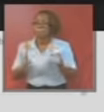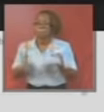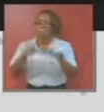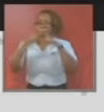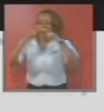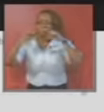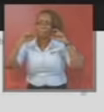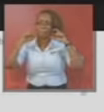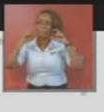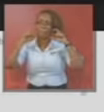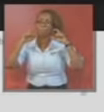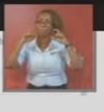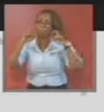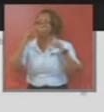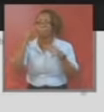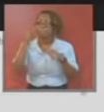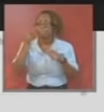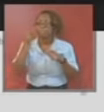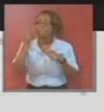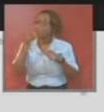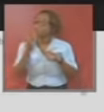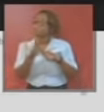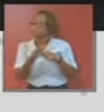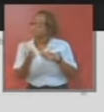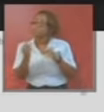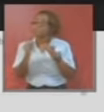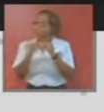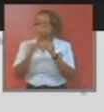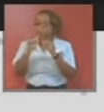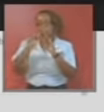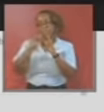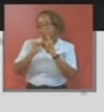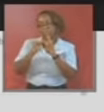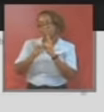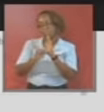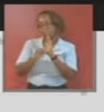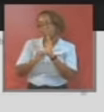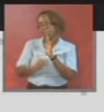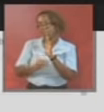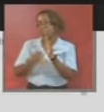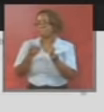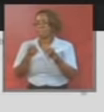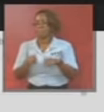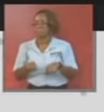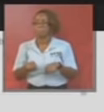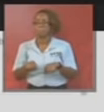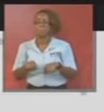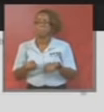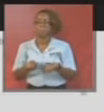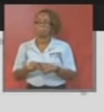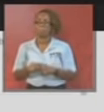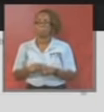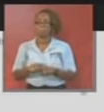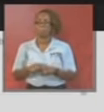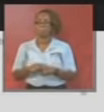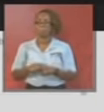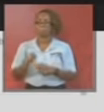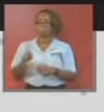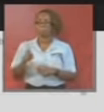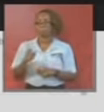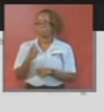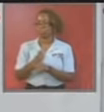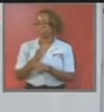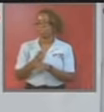to have fewer and fewer cases. So that basically does represent the expected pattern if we